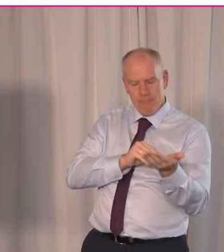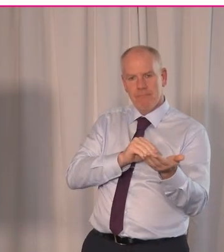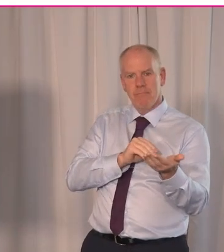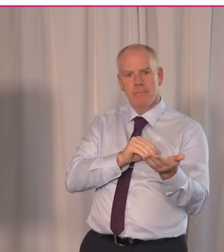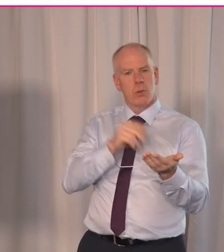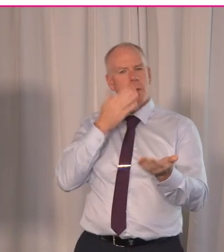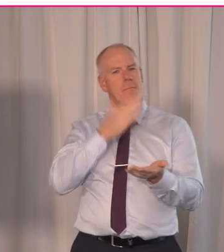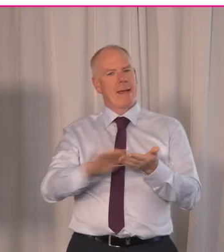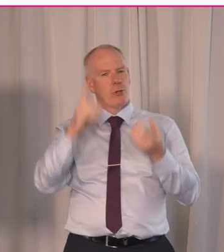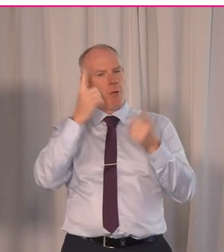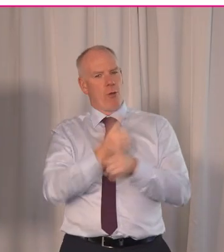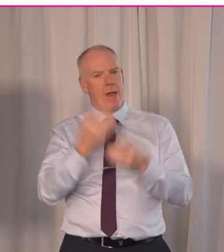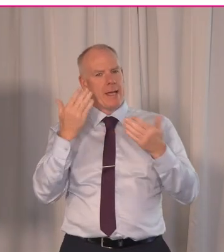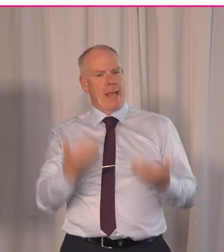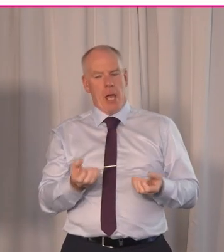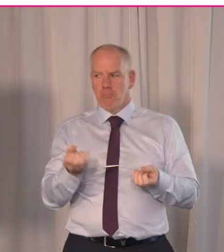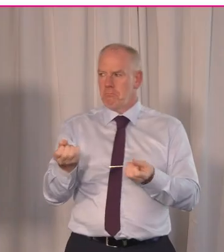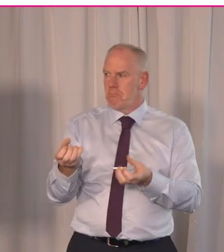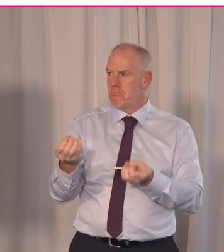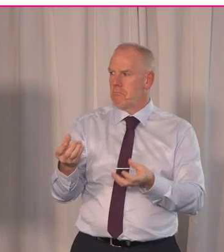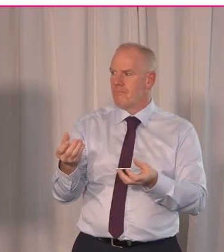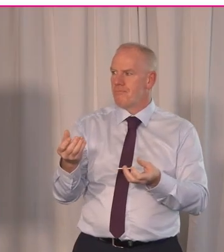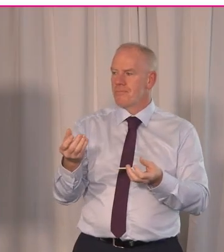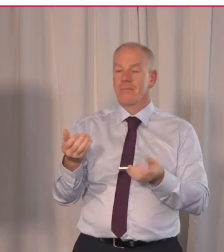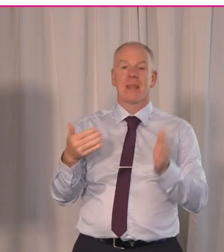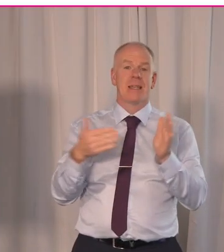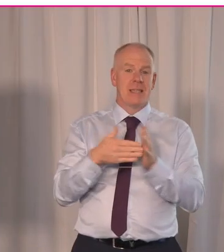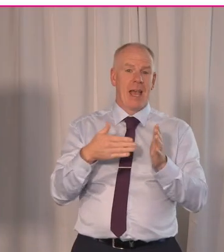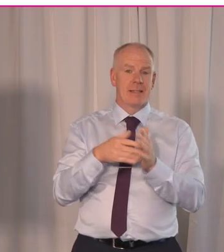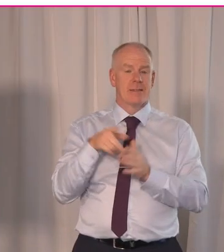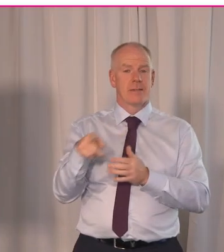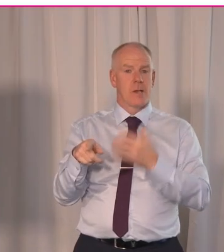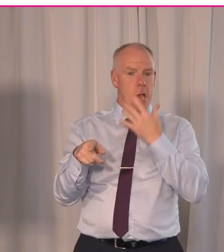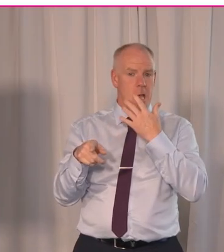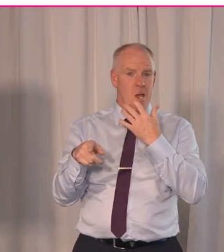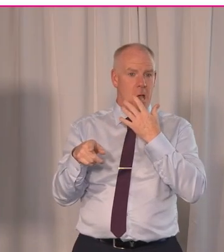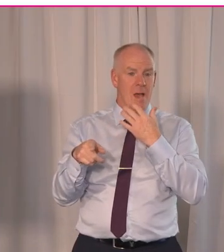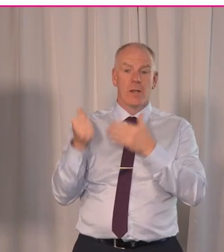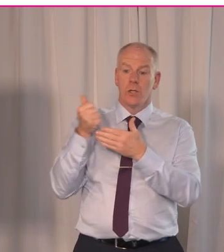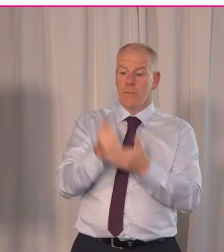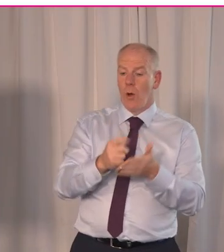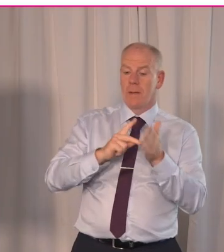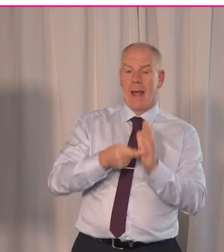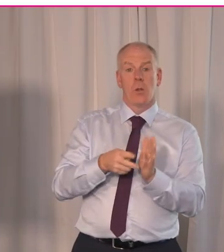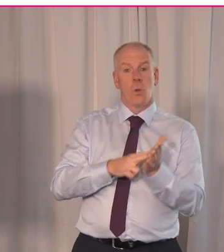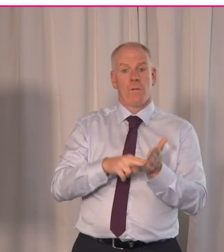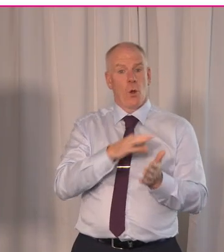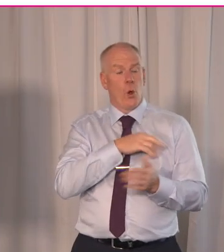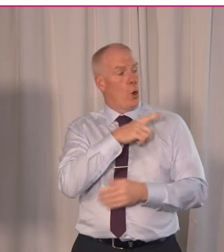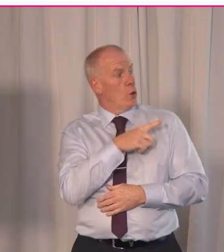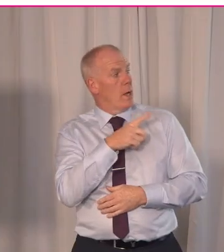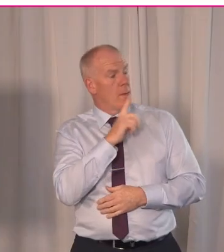the message really is that yes, these support plans are useful,